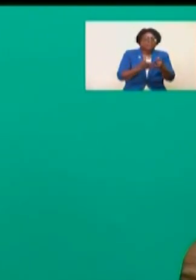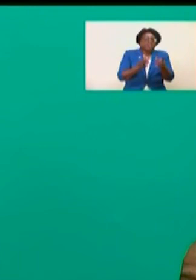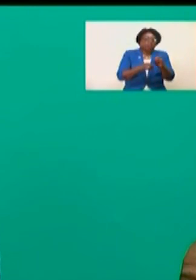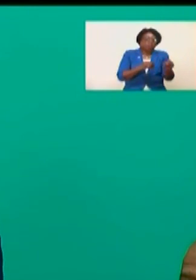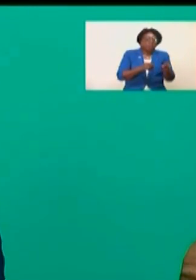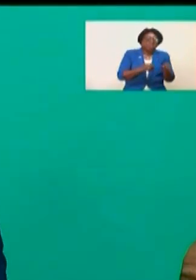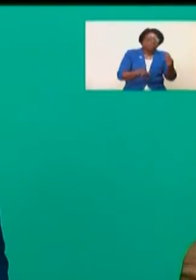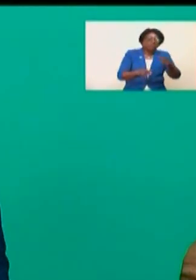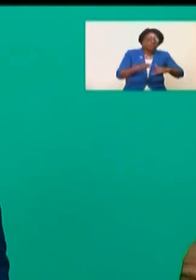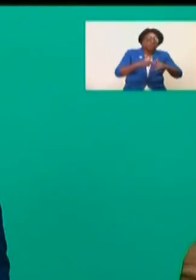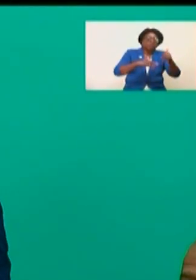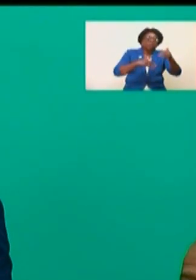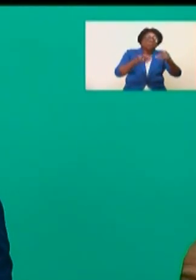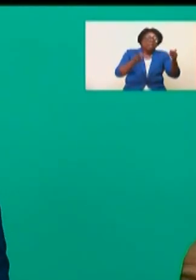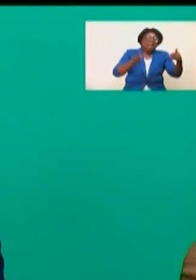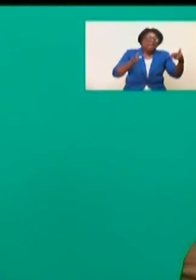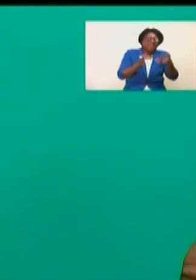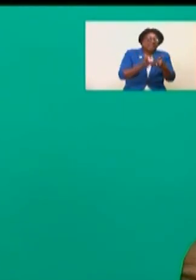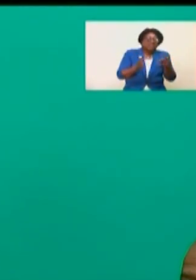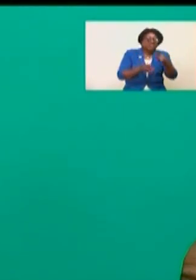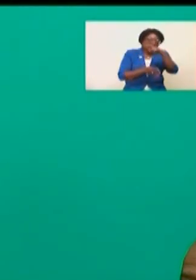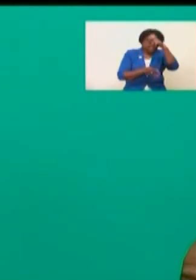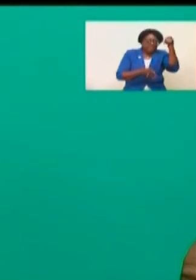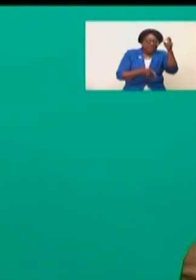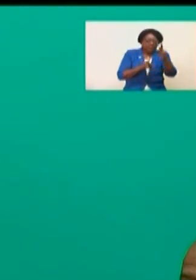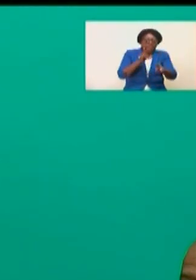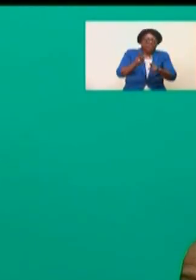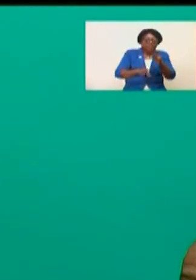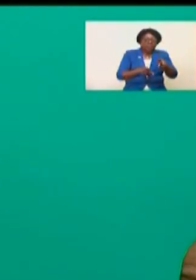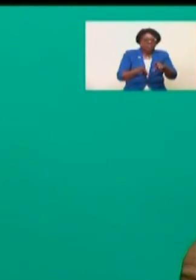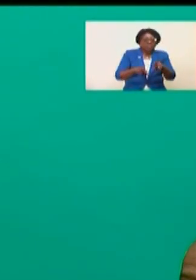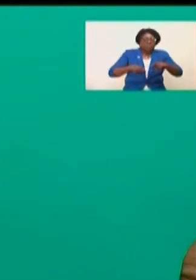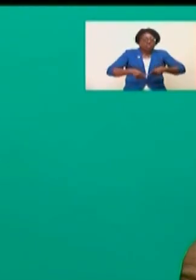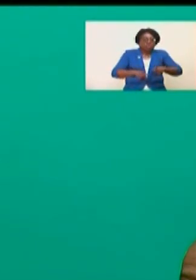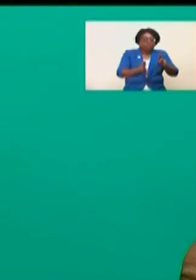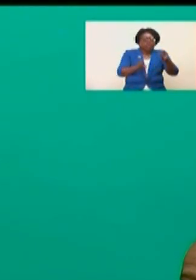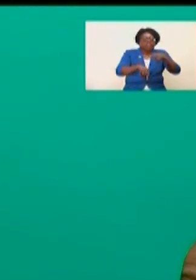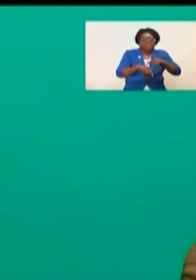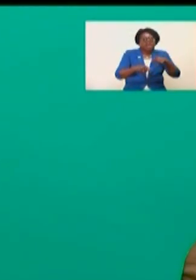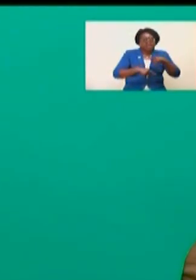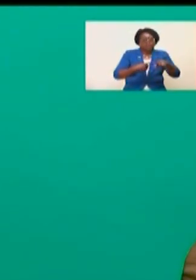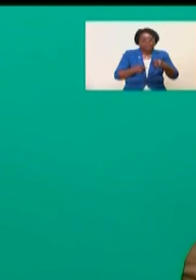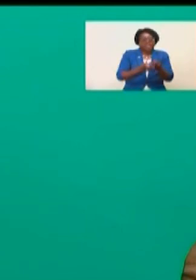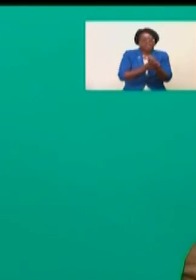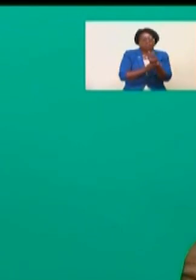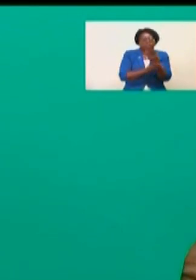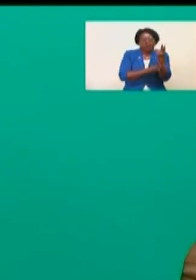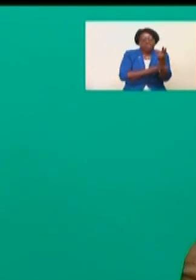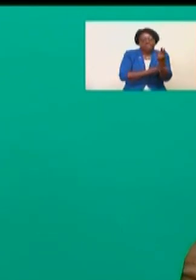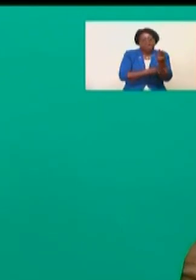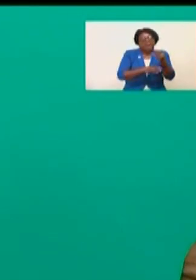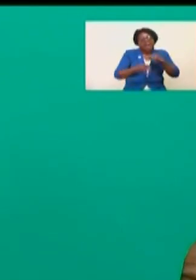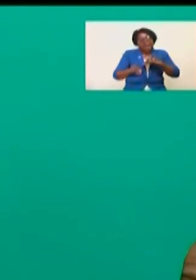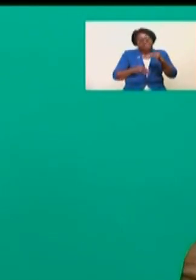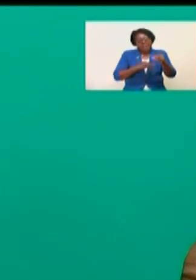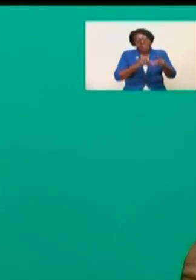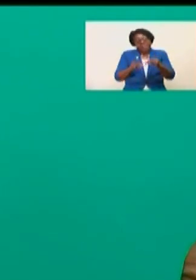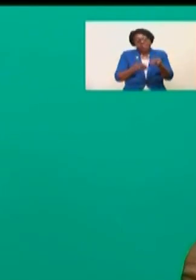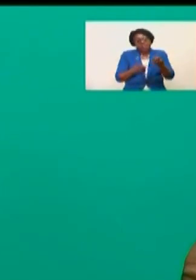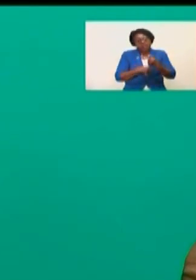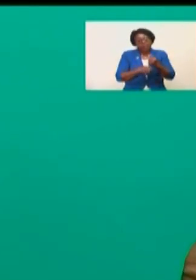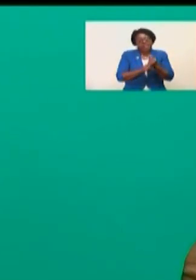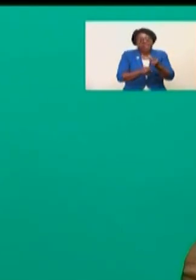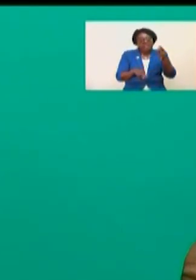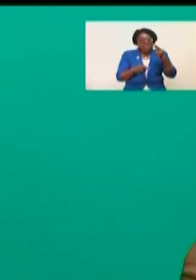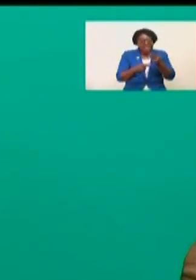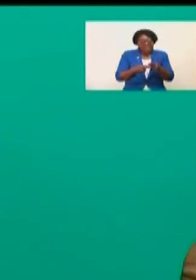people in the Bahamas in the 1950s and 1960s. I managed to make a name for myself. I